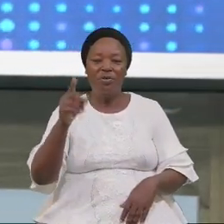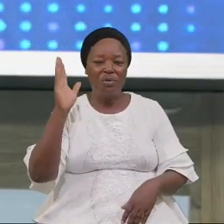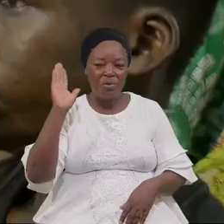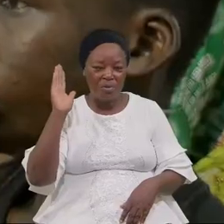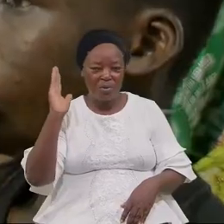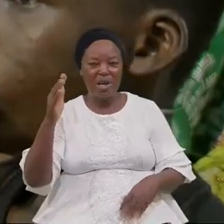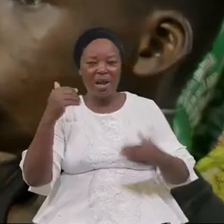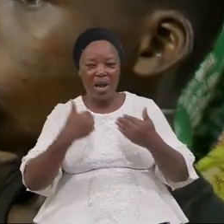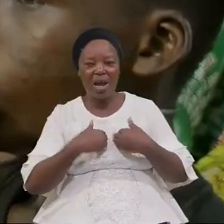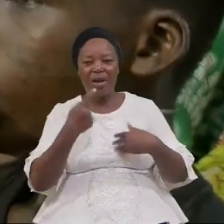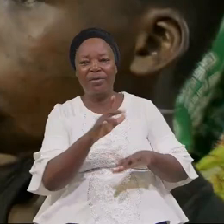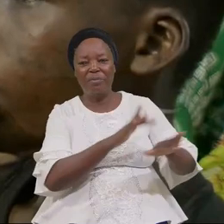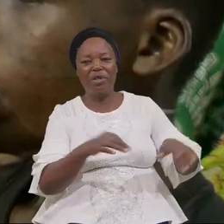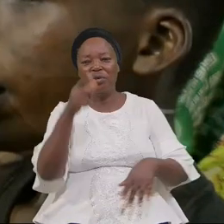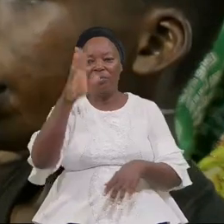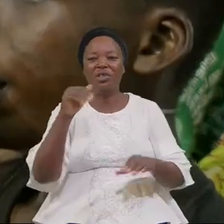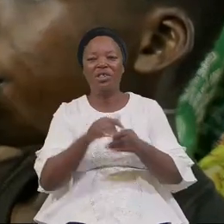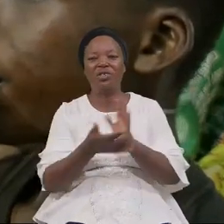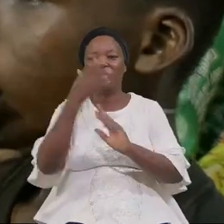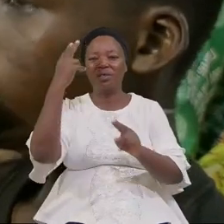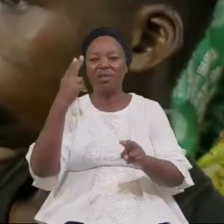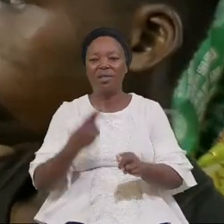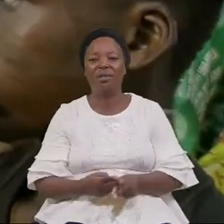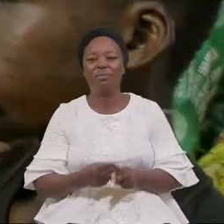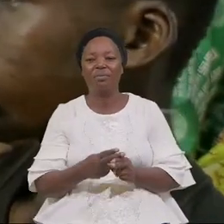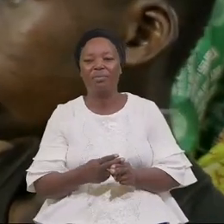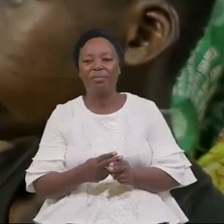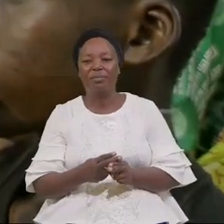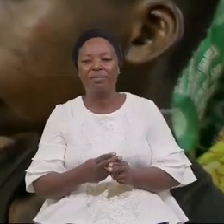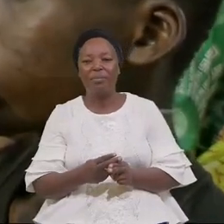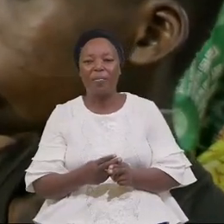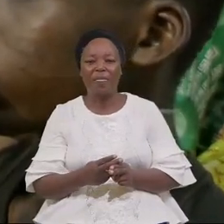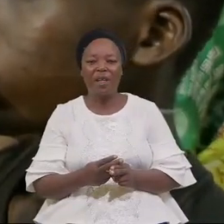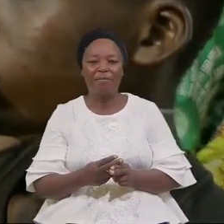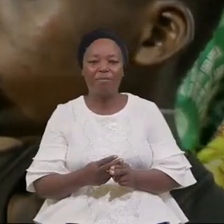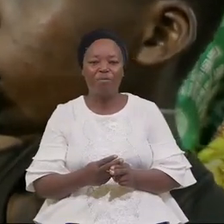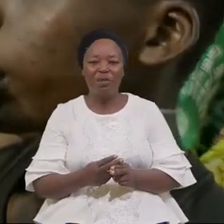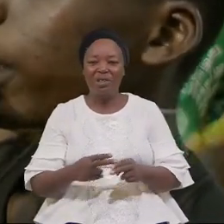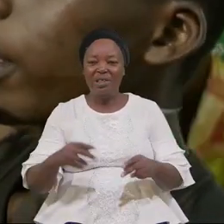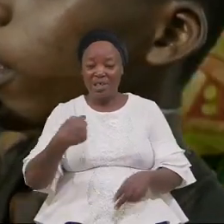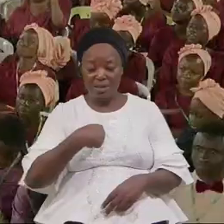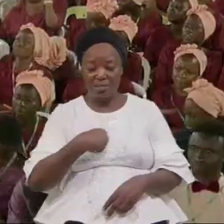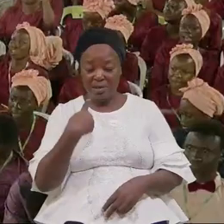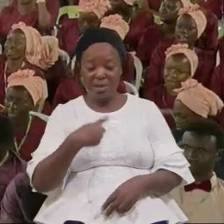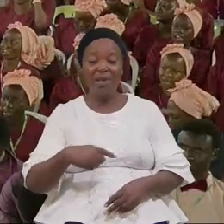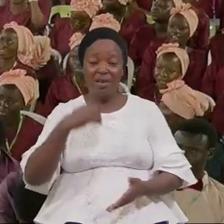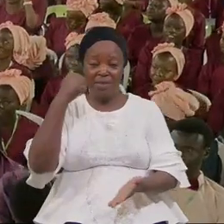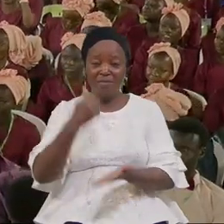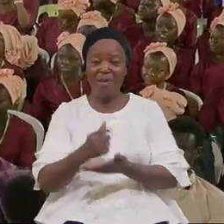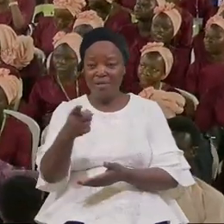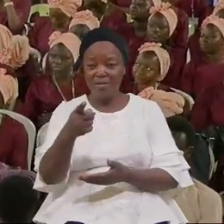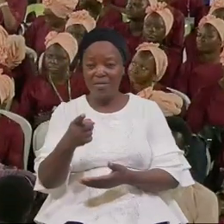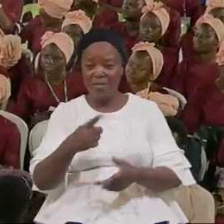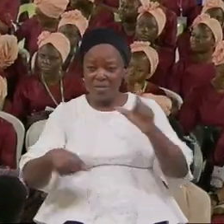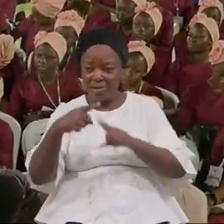of God in Jesus' name. I say amen. Amen. Look